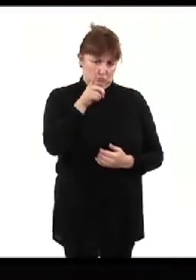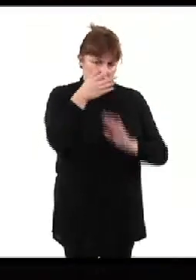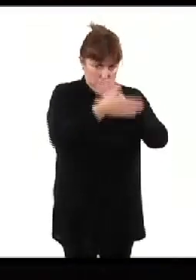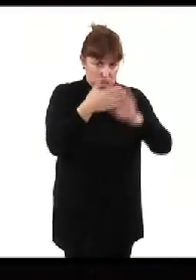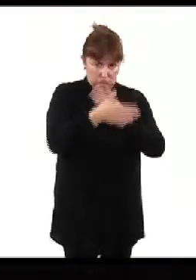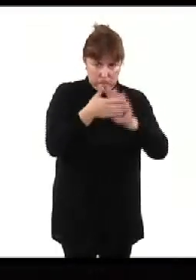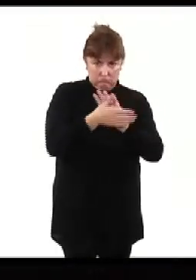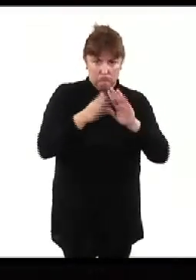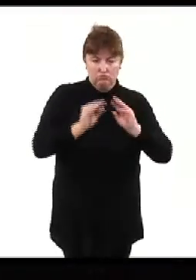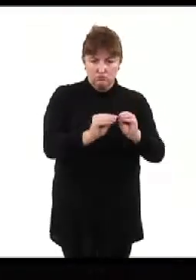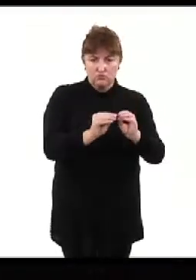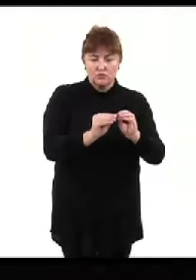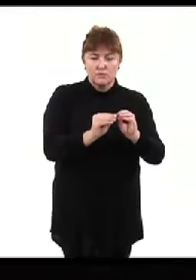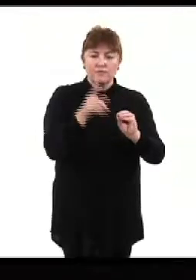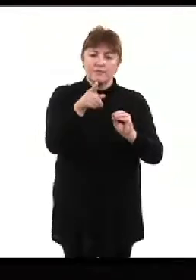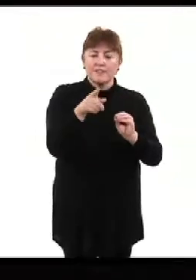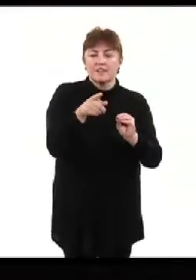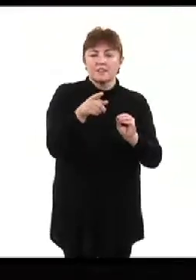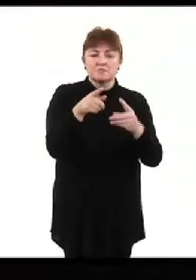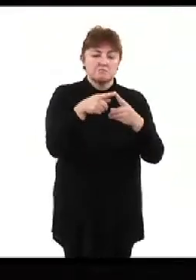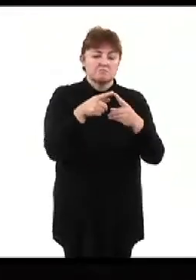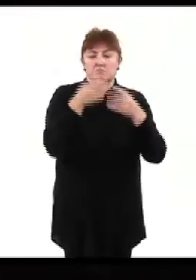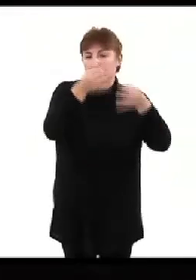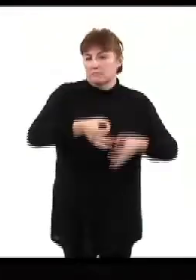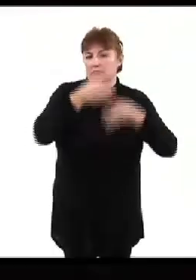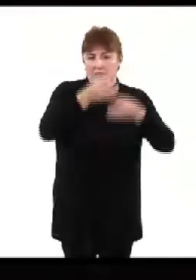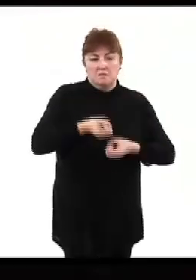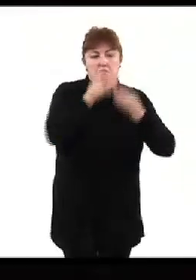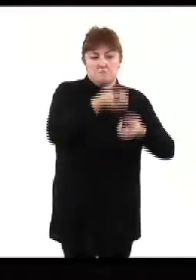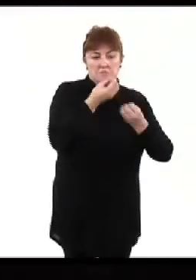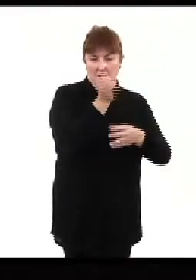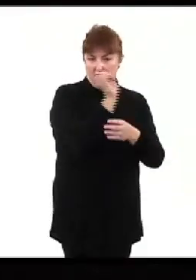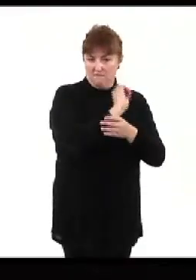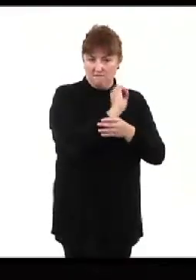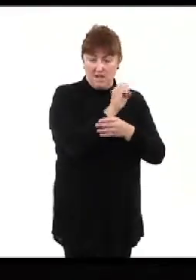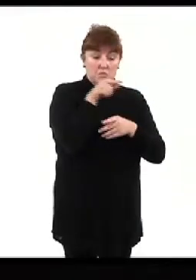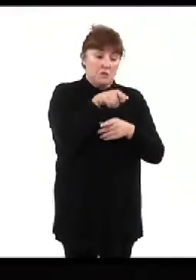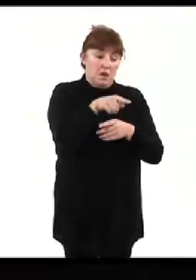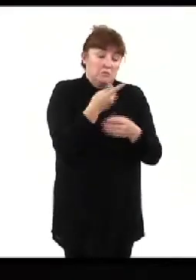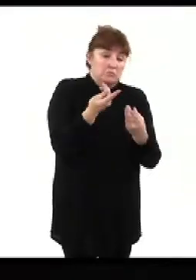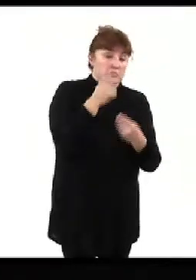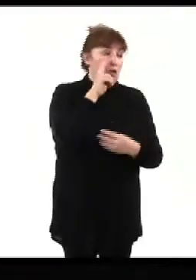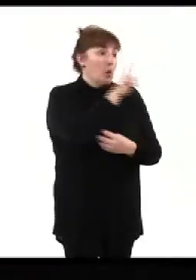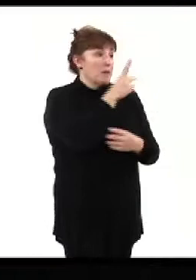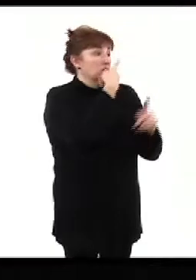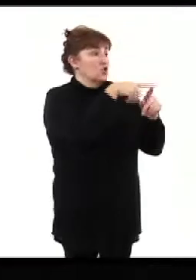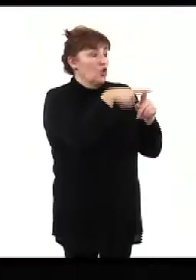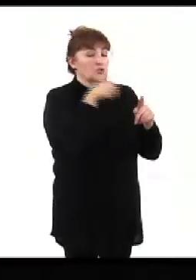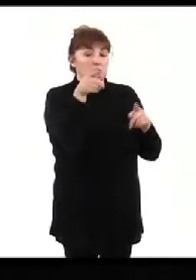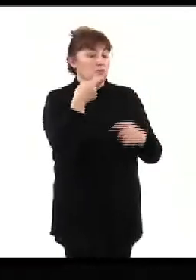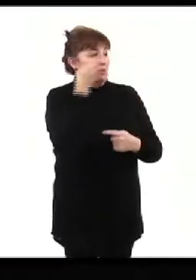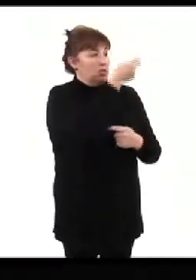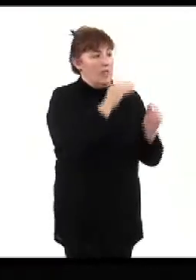a classic verb generation task. So this is a task where you see an object and you have to produce a verb that's related to that